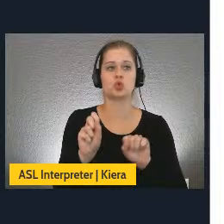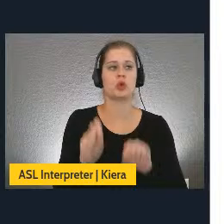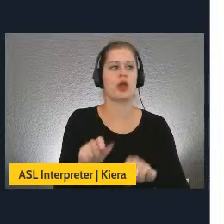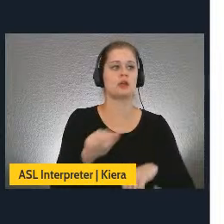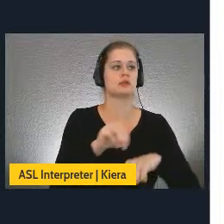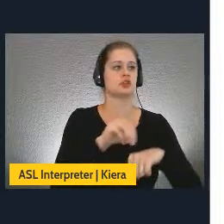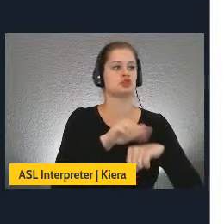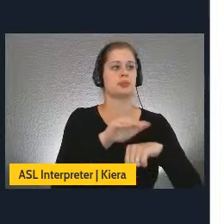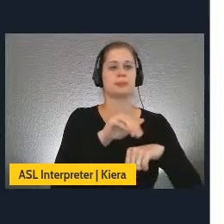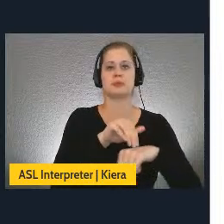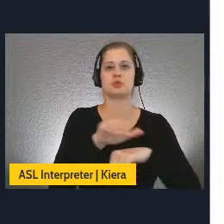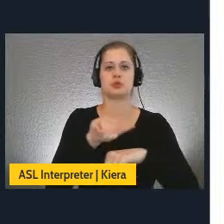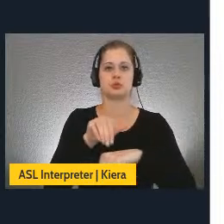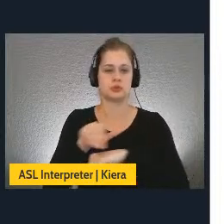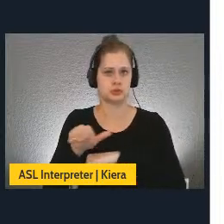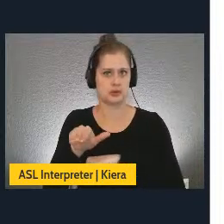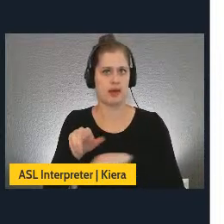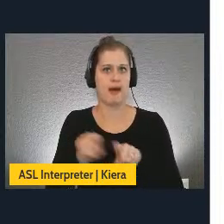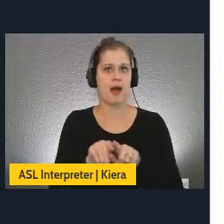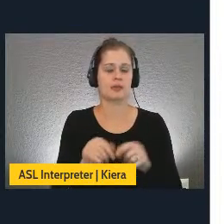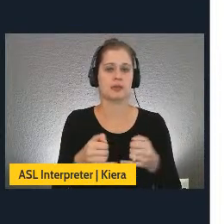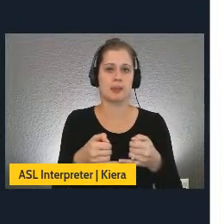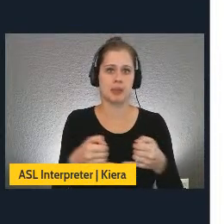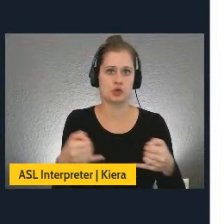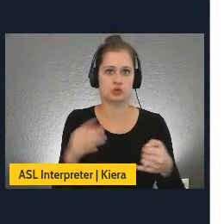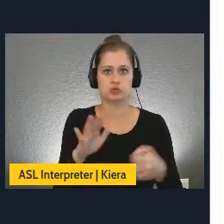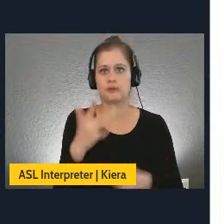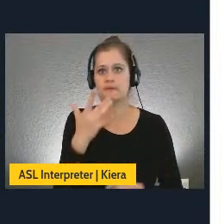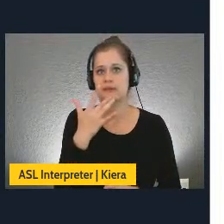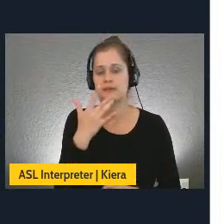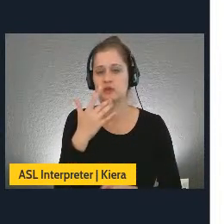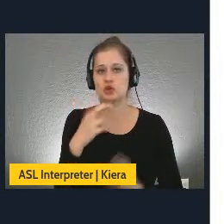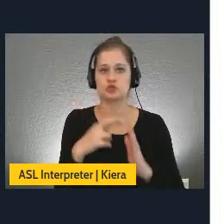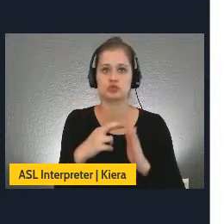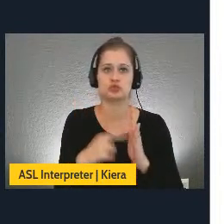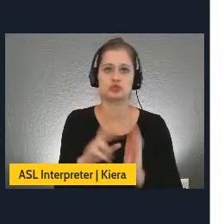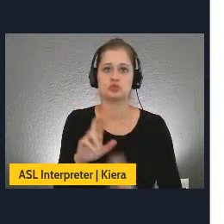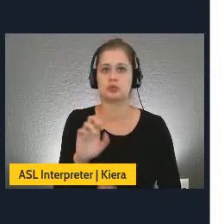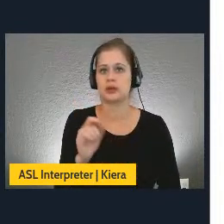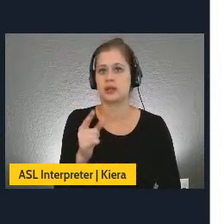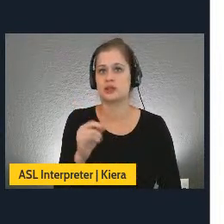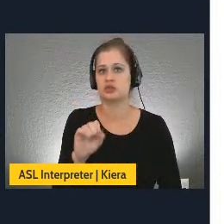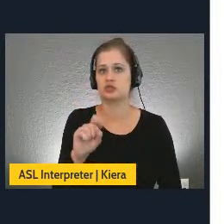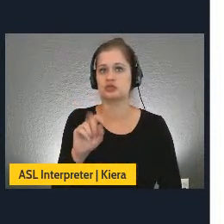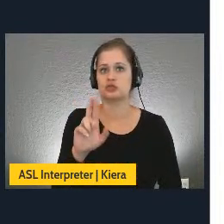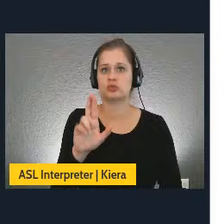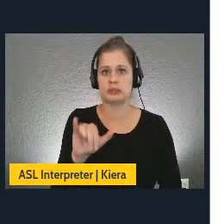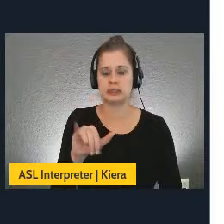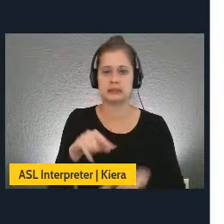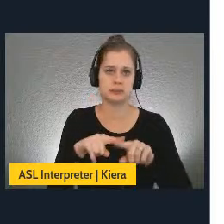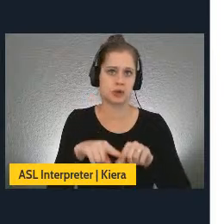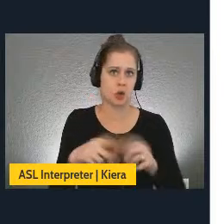as binaries to your favorite registry according to the language you want to consumers to be able to